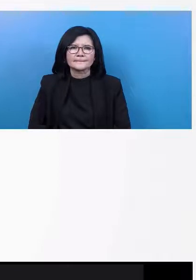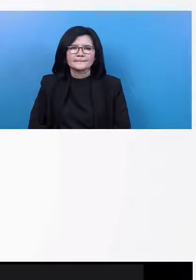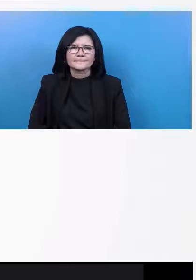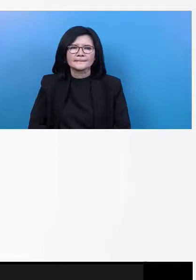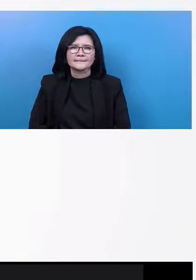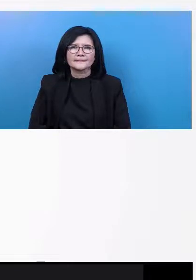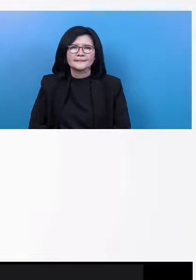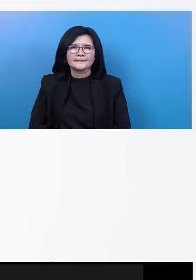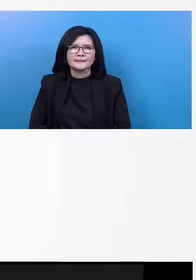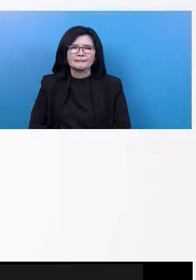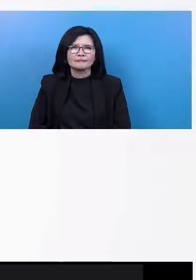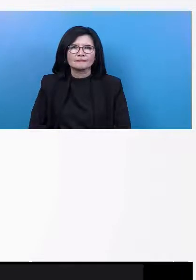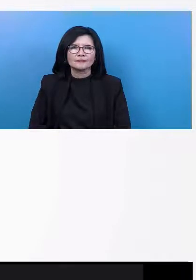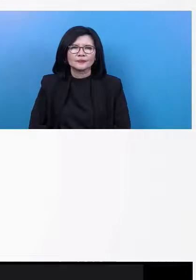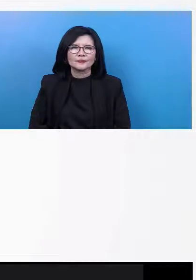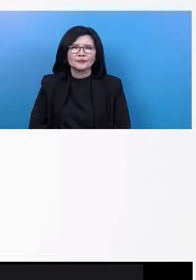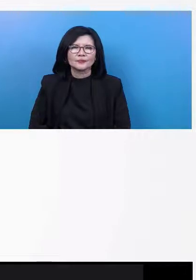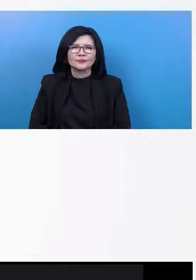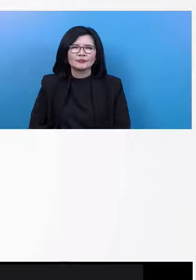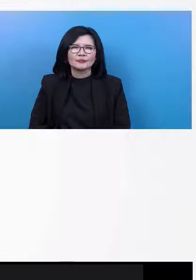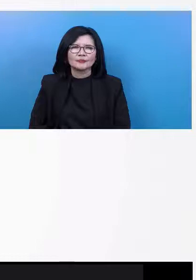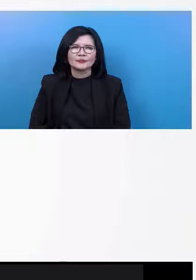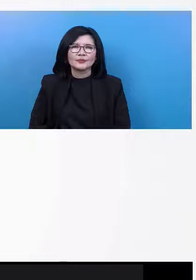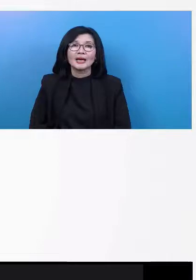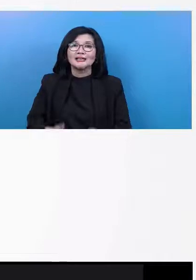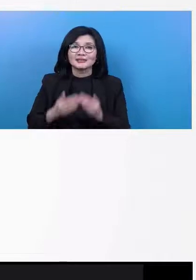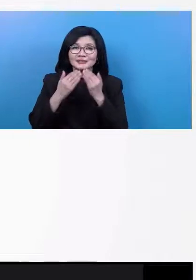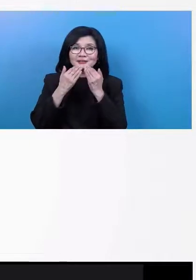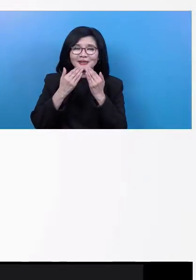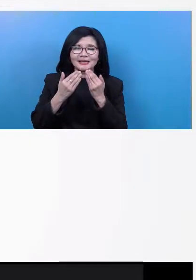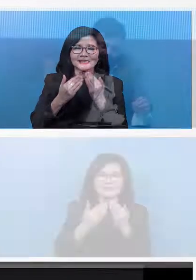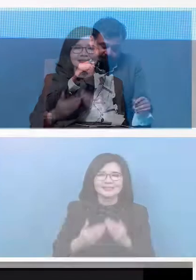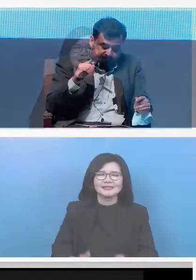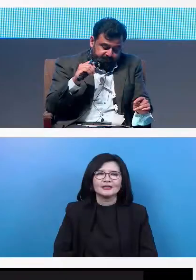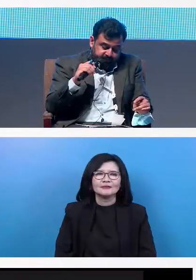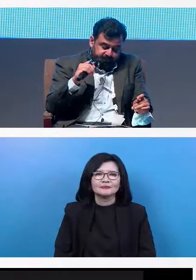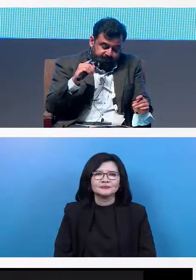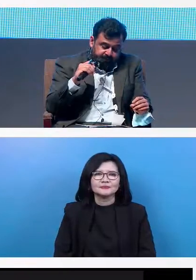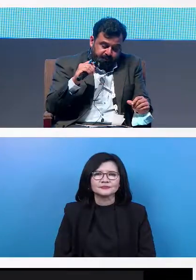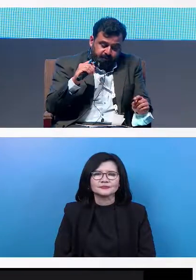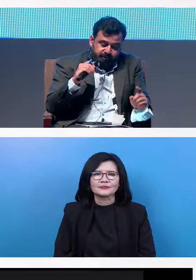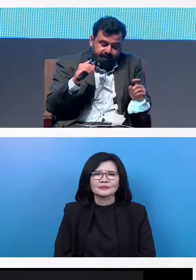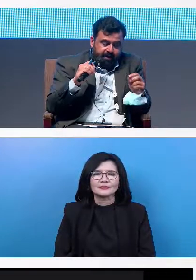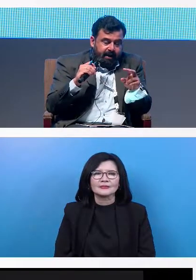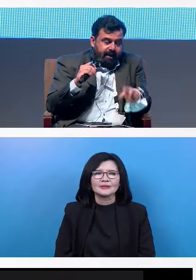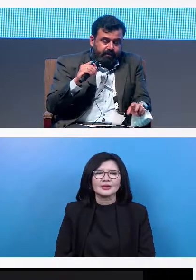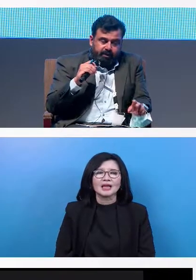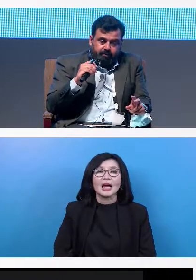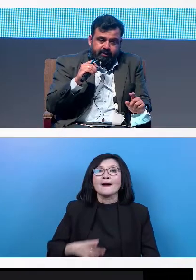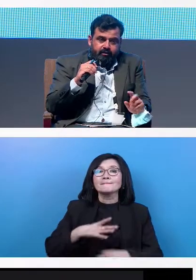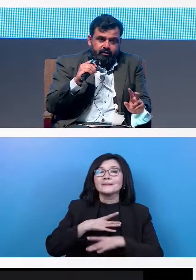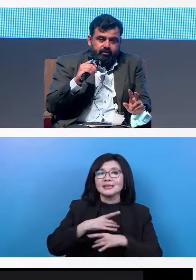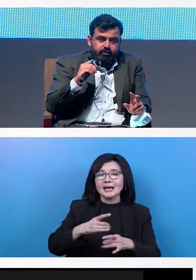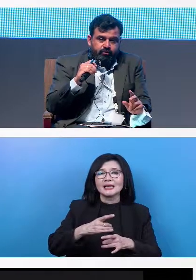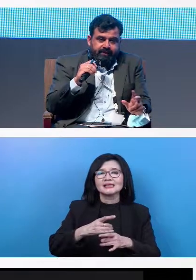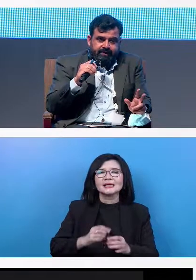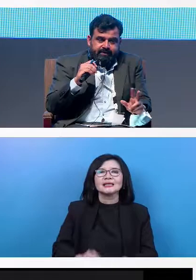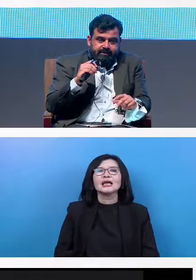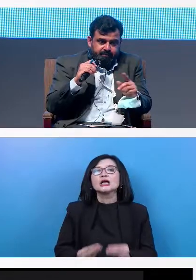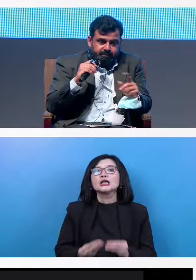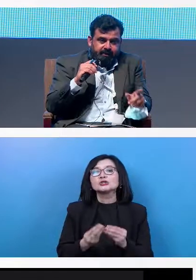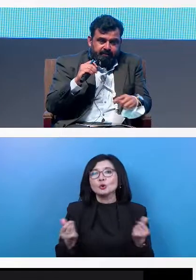lot, Sean. Very pragmatic and very interesting solutions that you're proposing. I will come back to you on